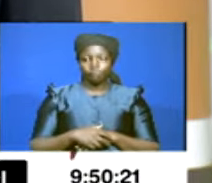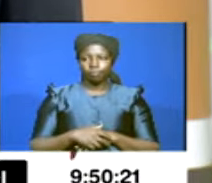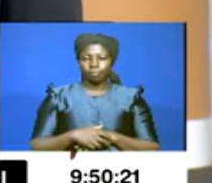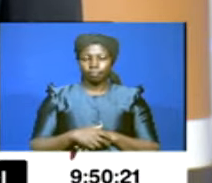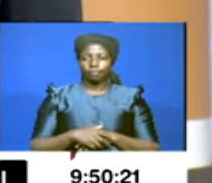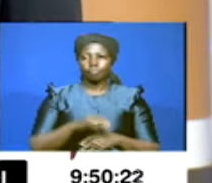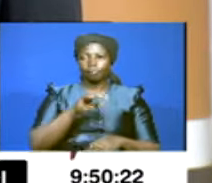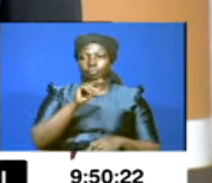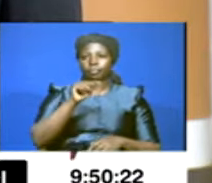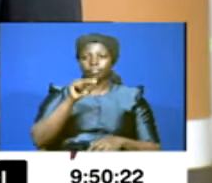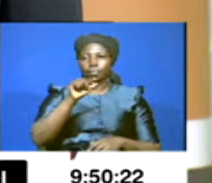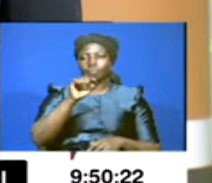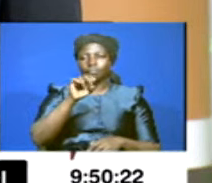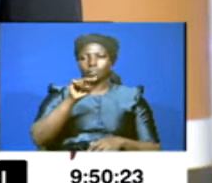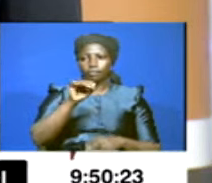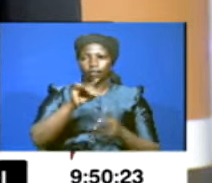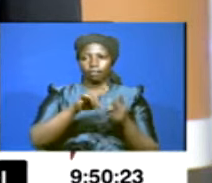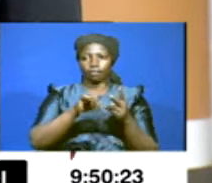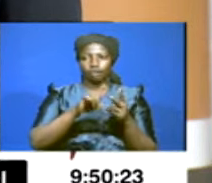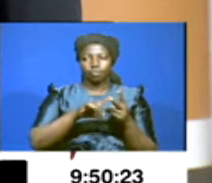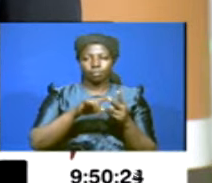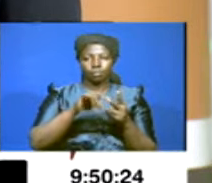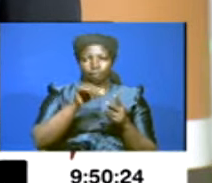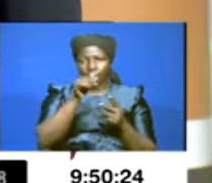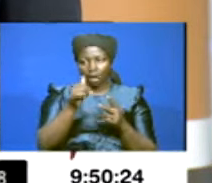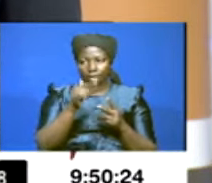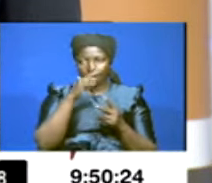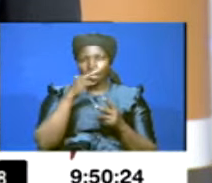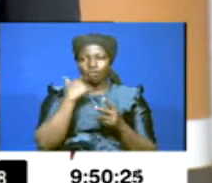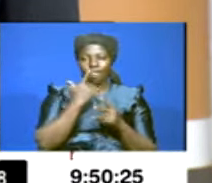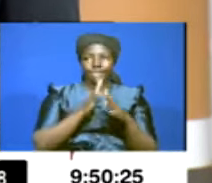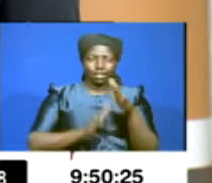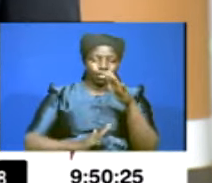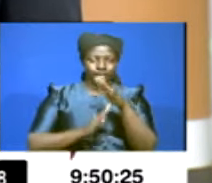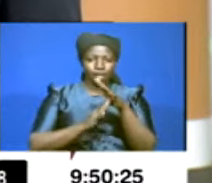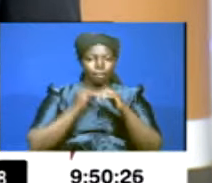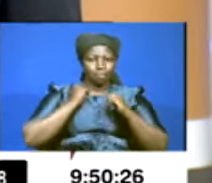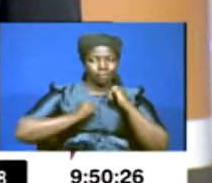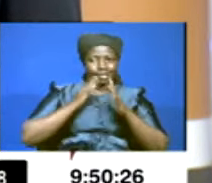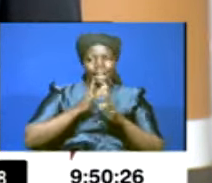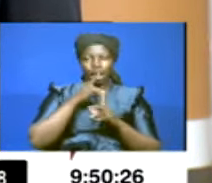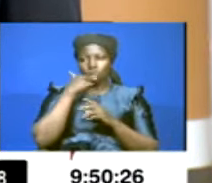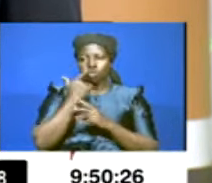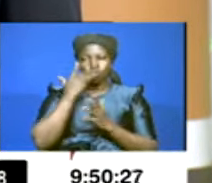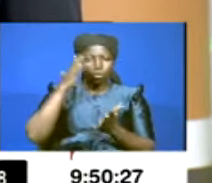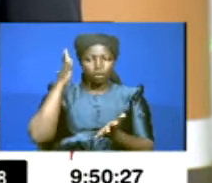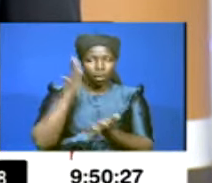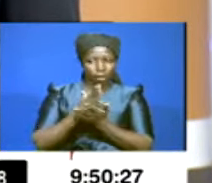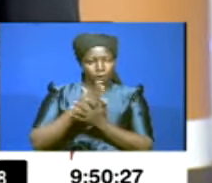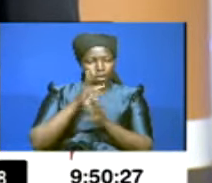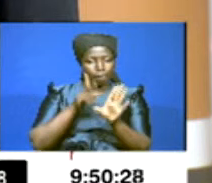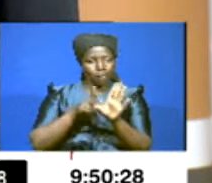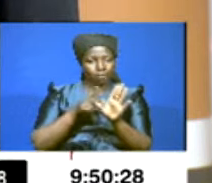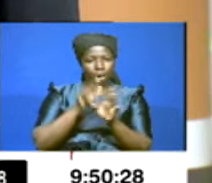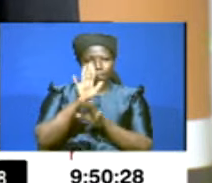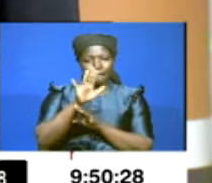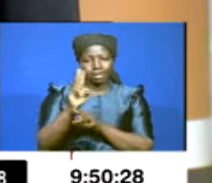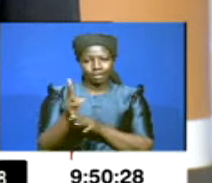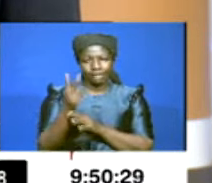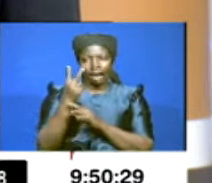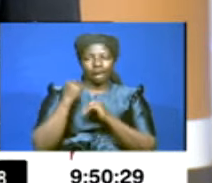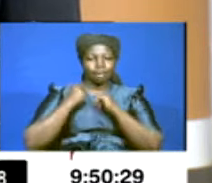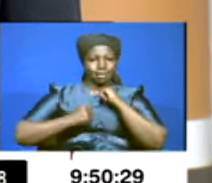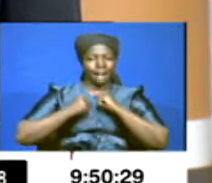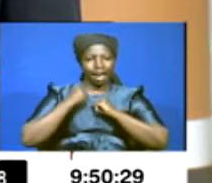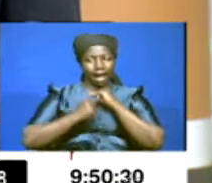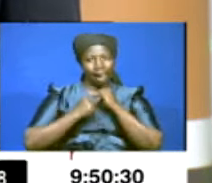Kiriago are among the top athletes who have confirmed their participation in the second edition of the Nandi